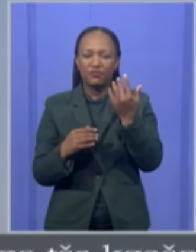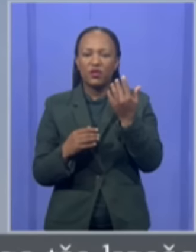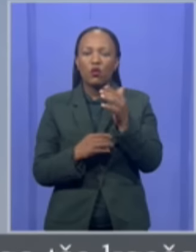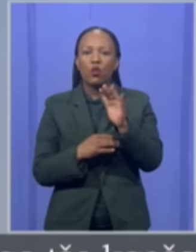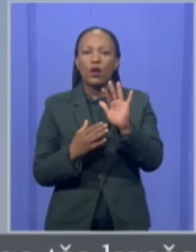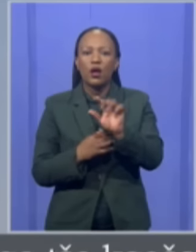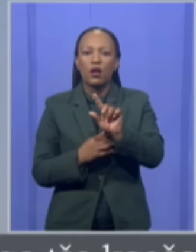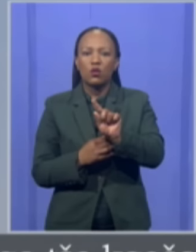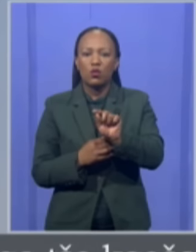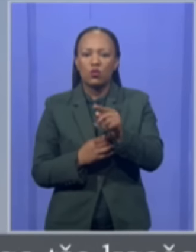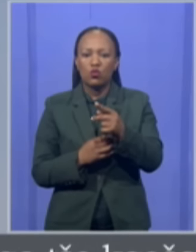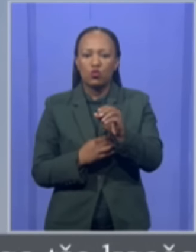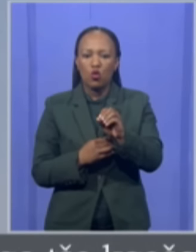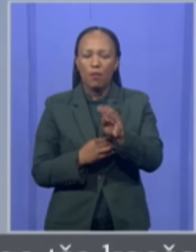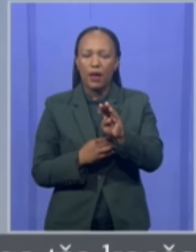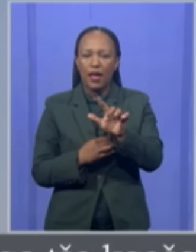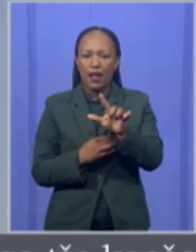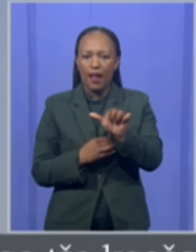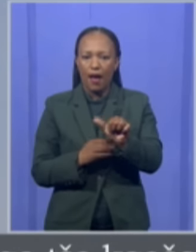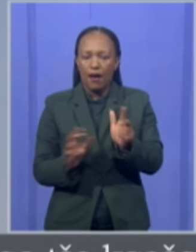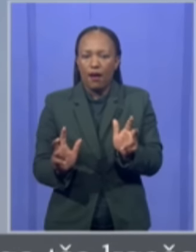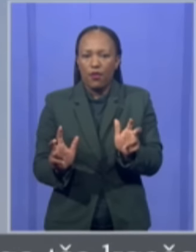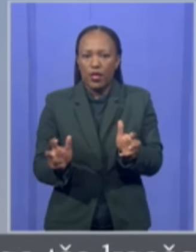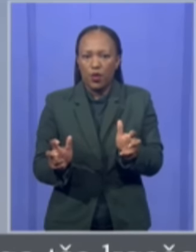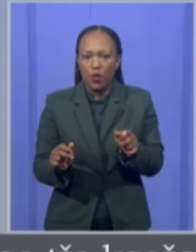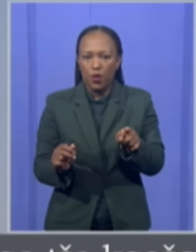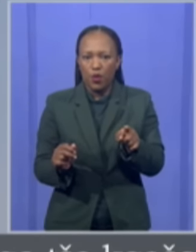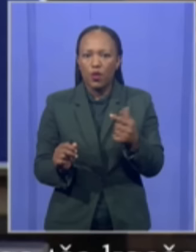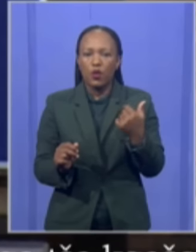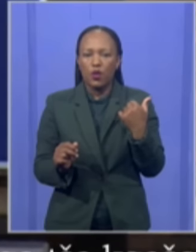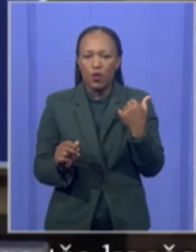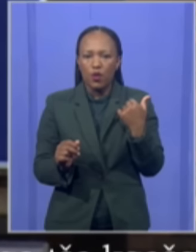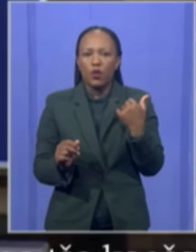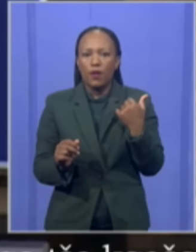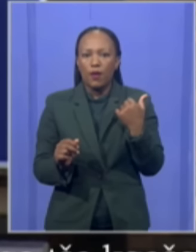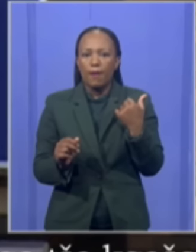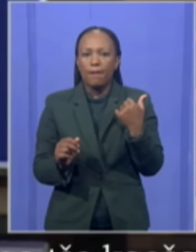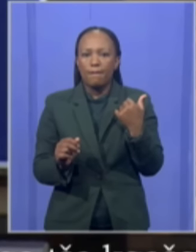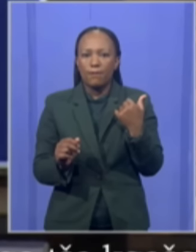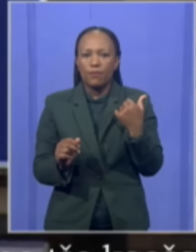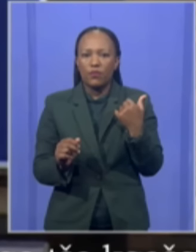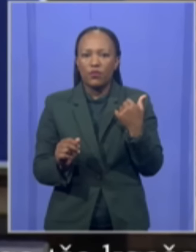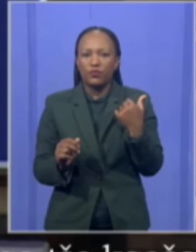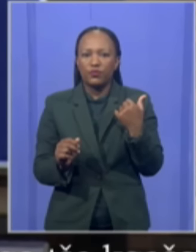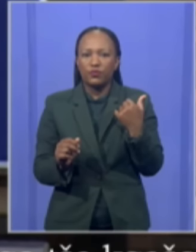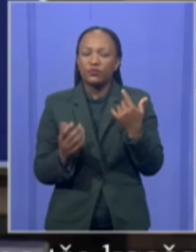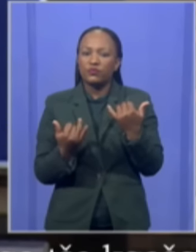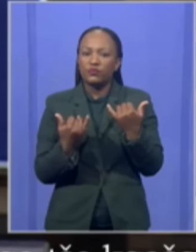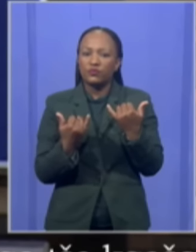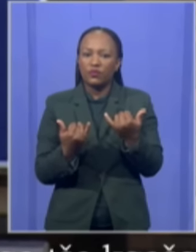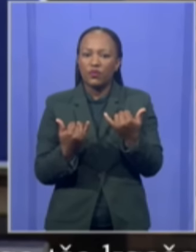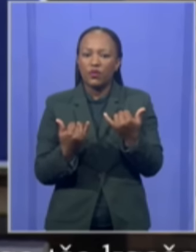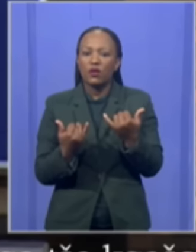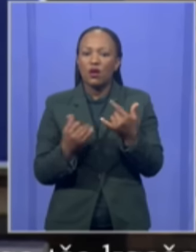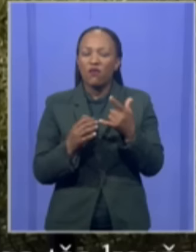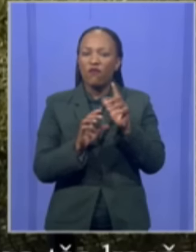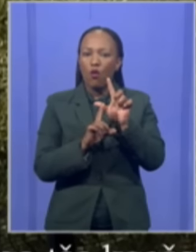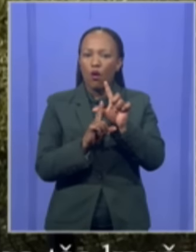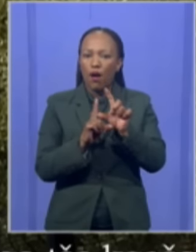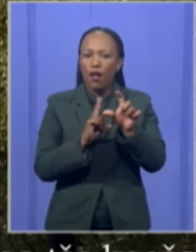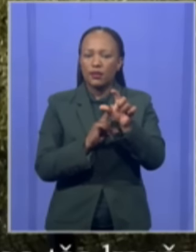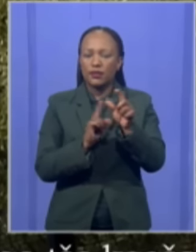FM kgaolo ye e thušitše bjang go bopa lentšu la ditaba la selegae le e leng gore le tsemile medu ya setšo bakeng sa diboledi